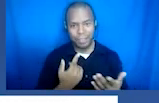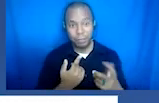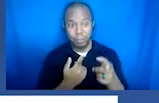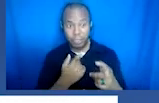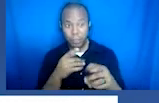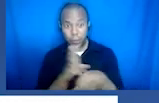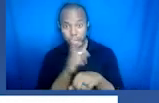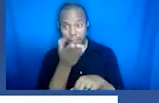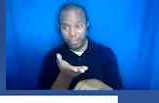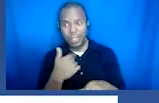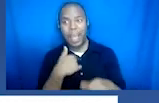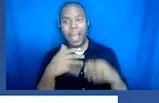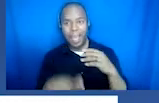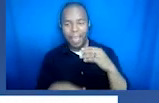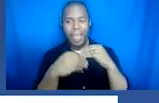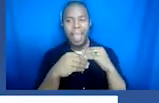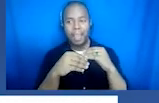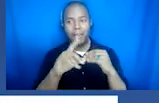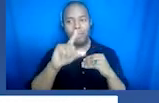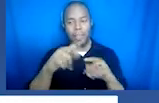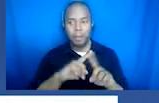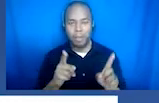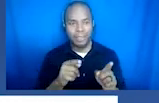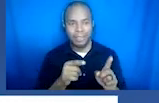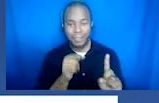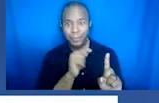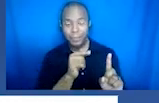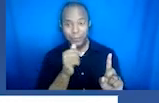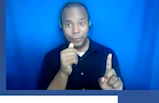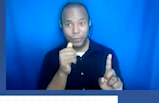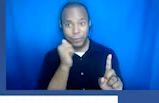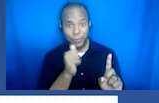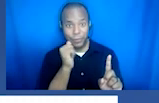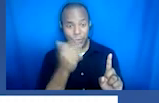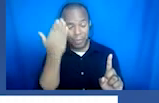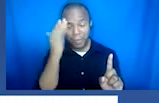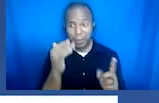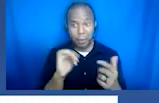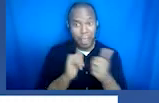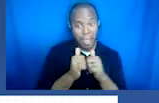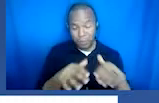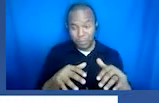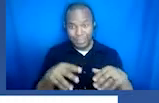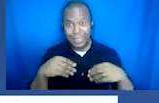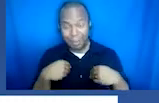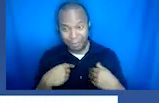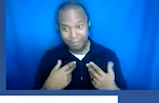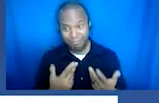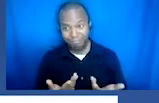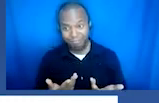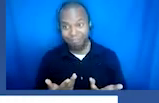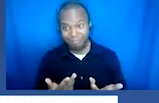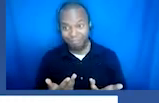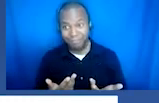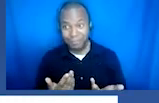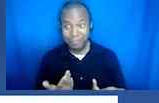I added her back in, but then she didn't know how to do it, right? How to accept the enrollment back in. And so